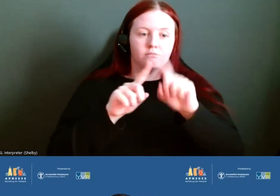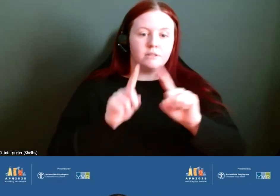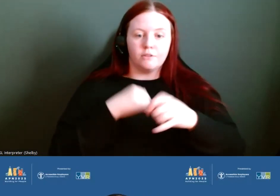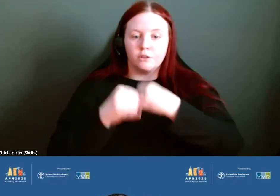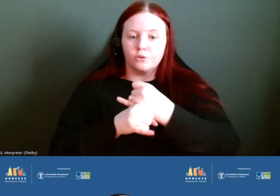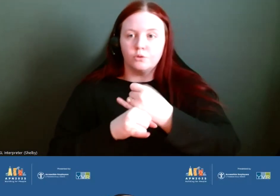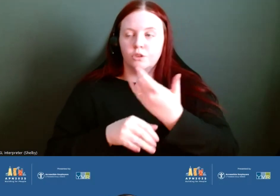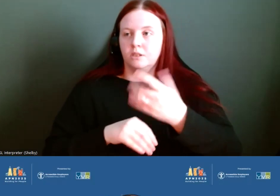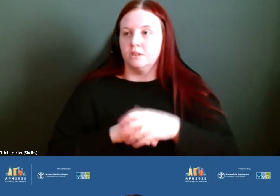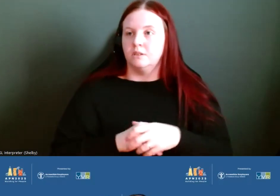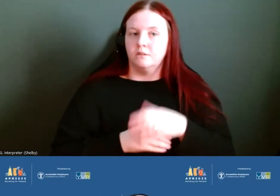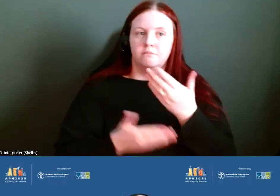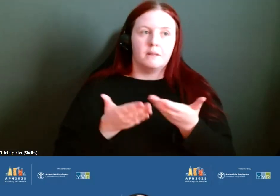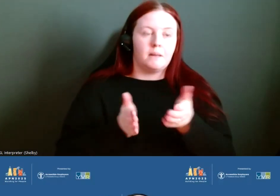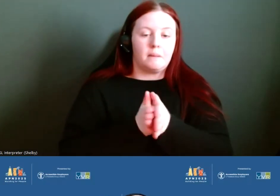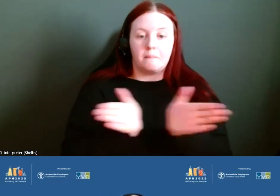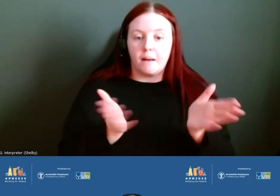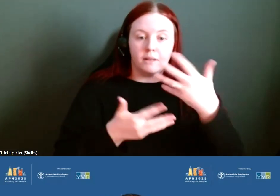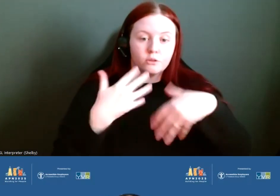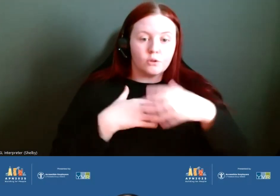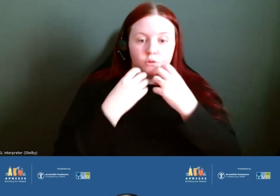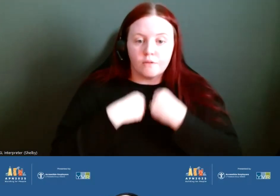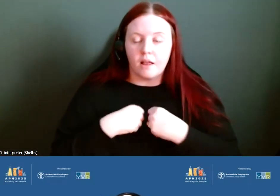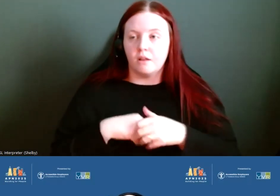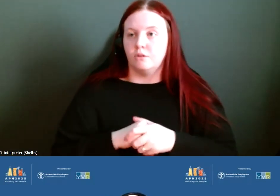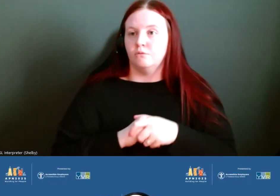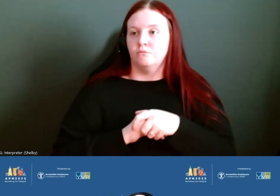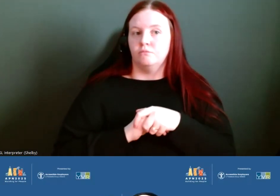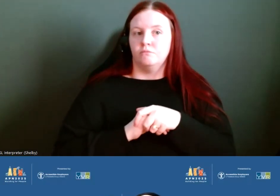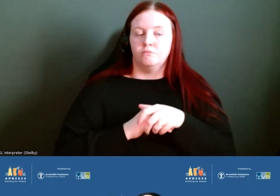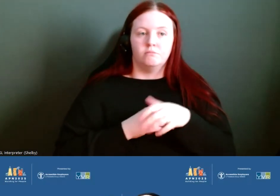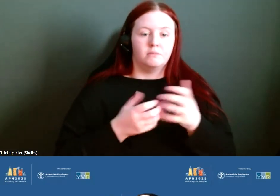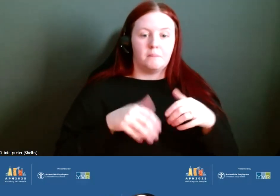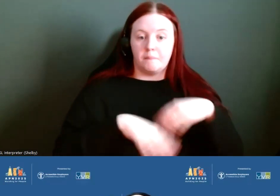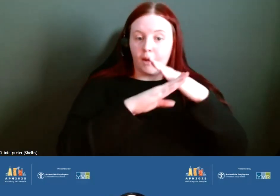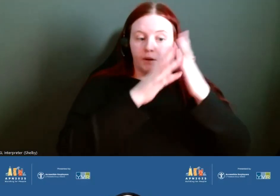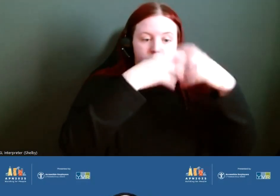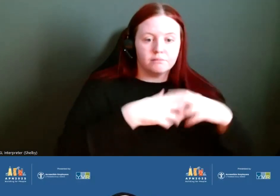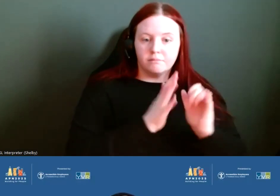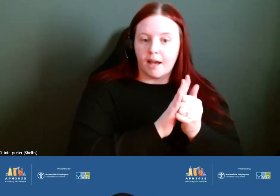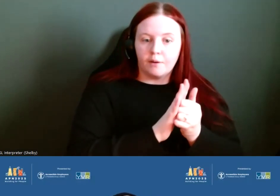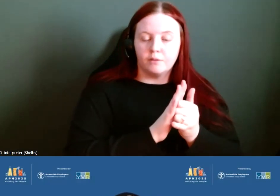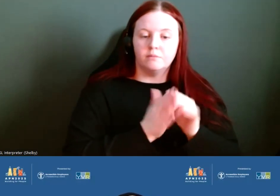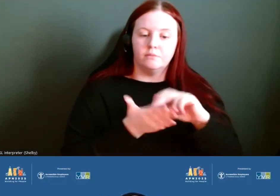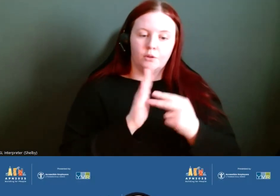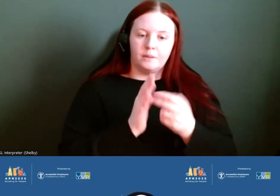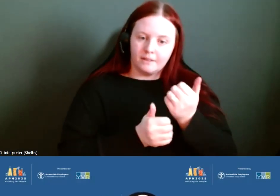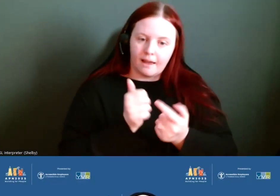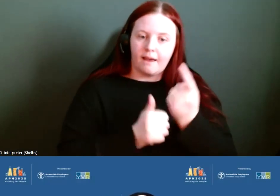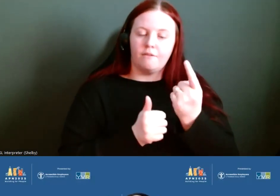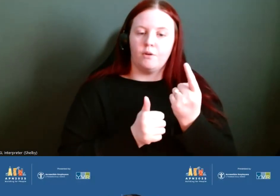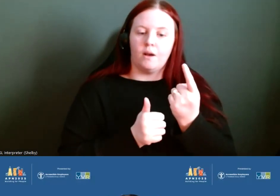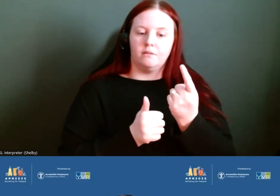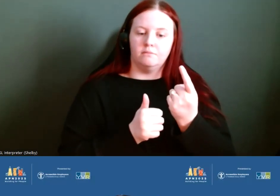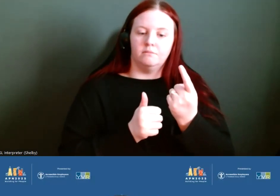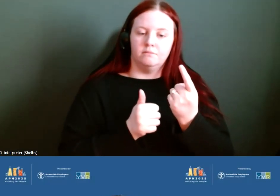mean public social value. It can mean how do we remove barriers so that everyone we wish to engage with is